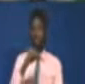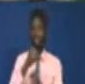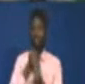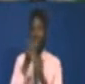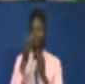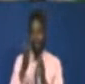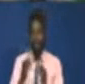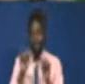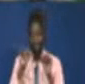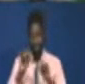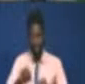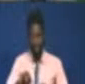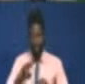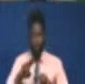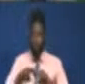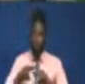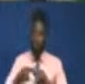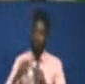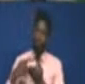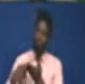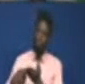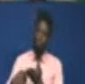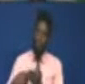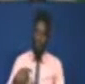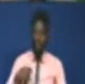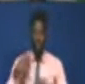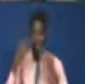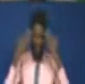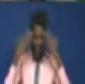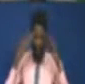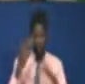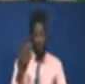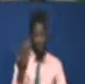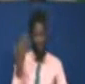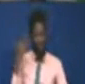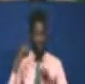discuss. I'm aware the last agreement between